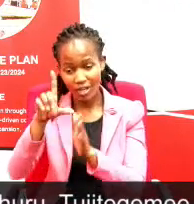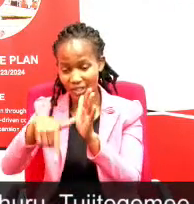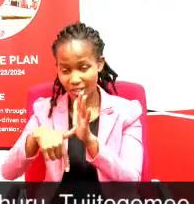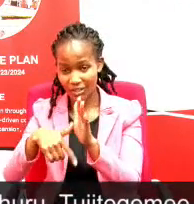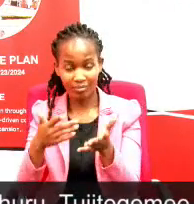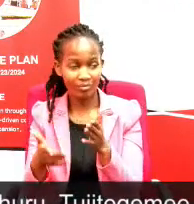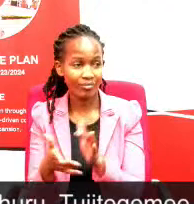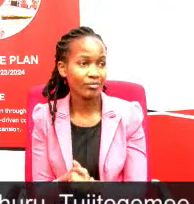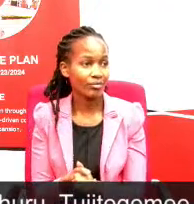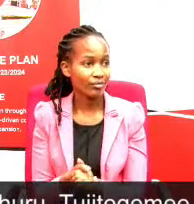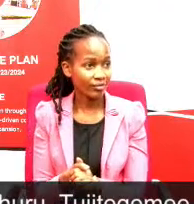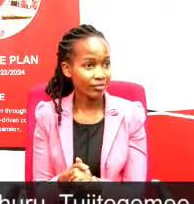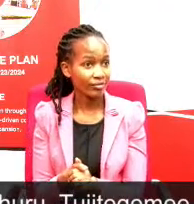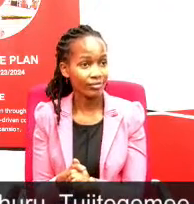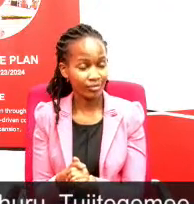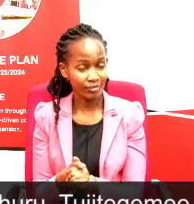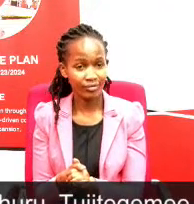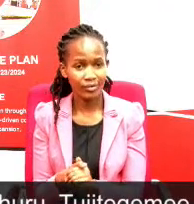later.